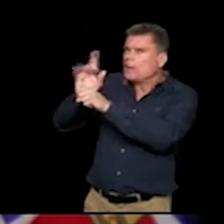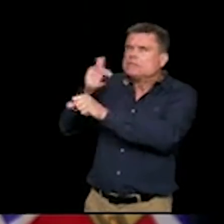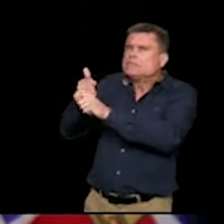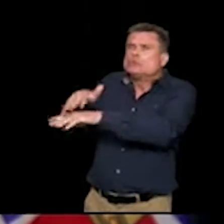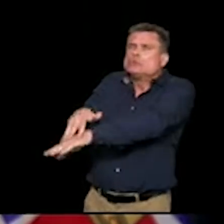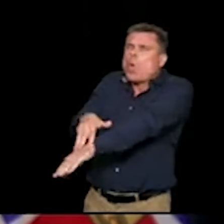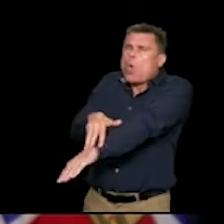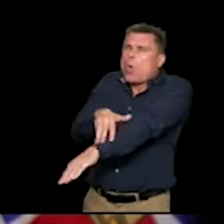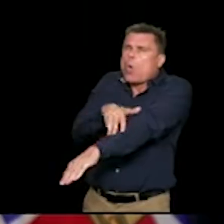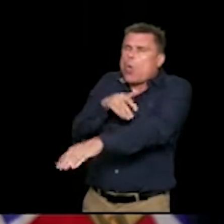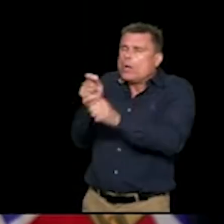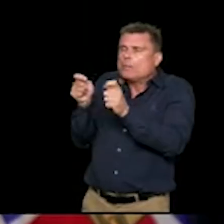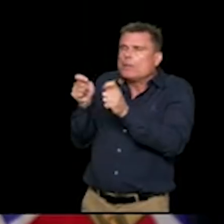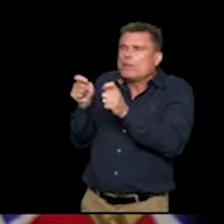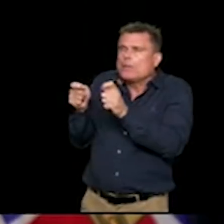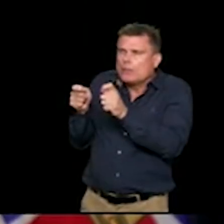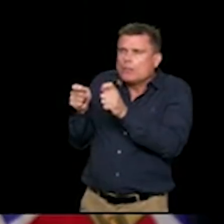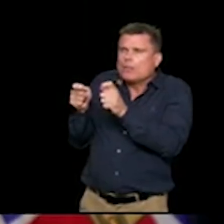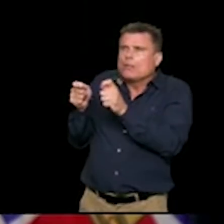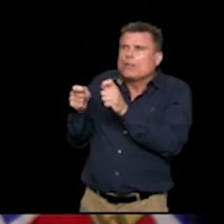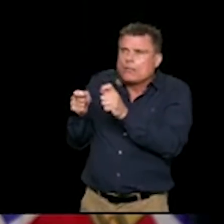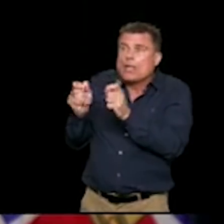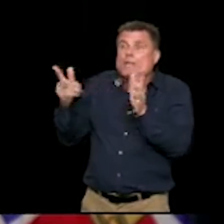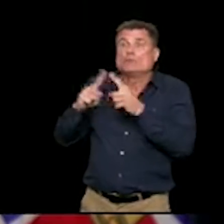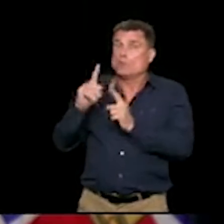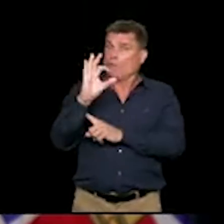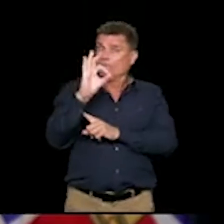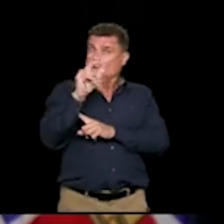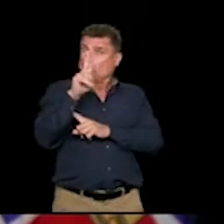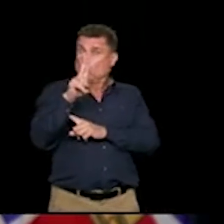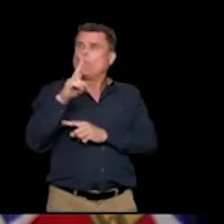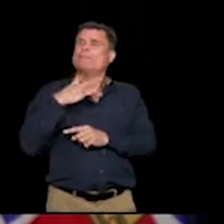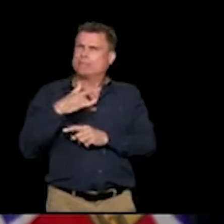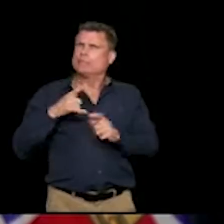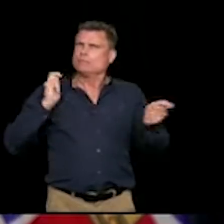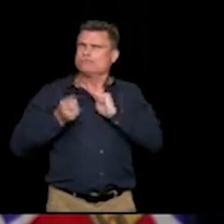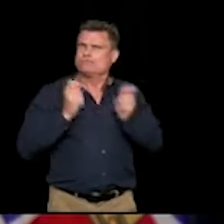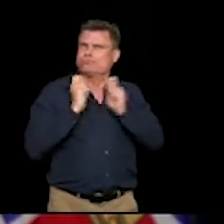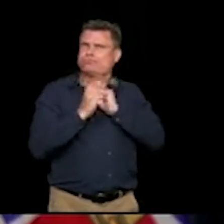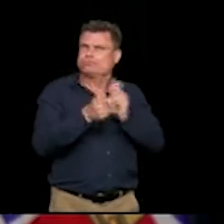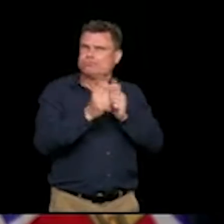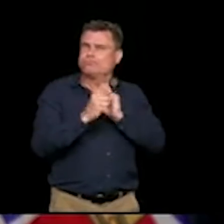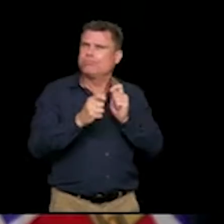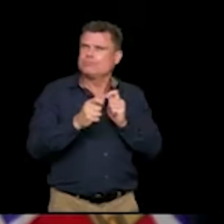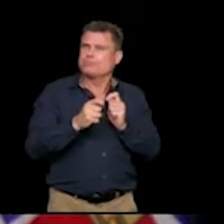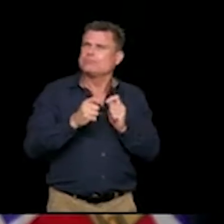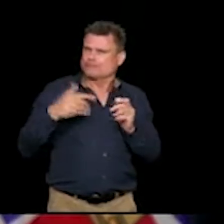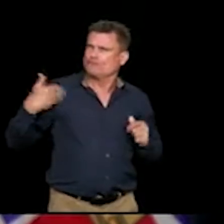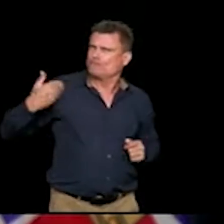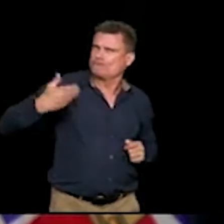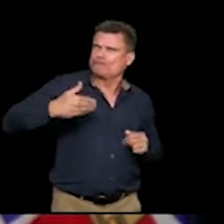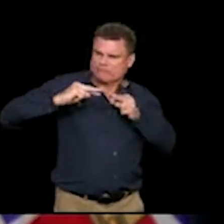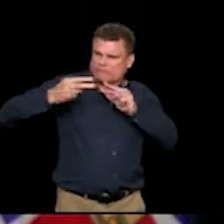really, really quickly. So there's a couple of reasons why that's important. It means that immunity is likely to last